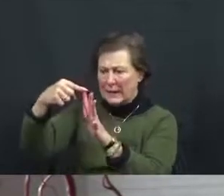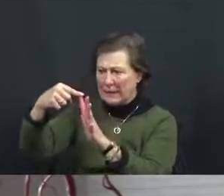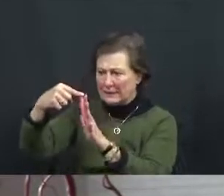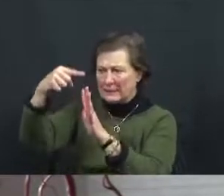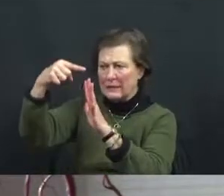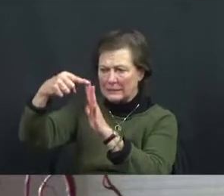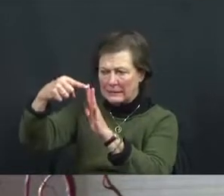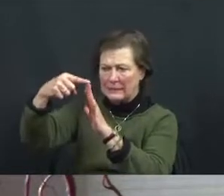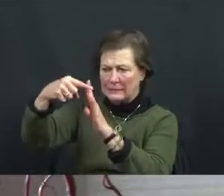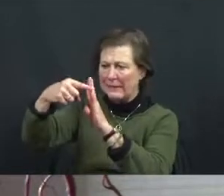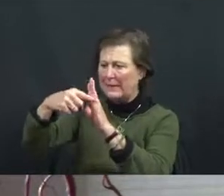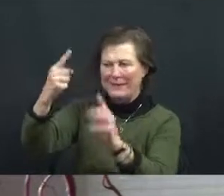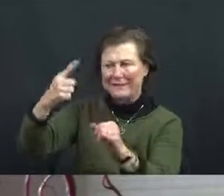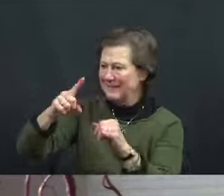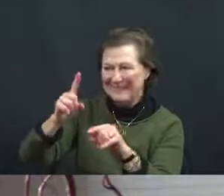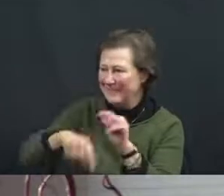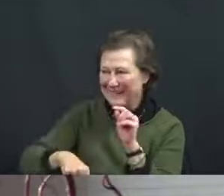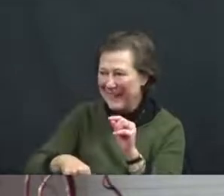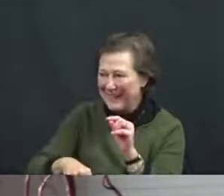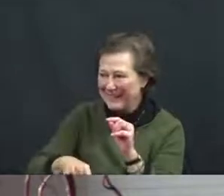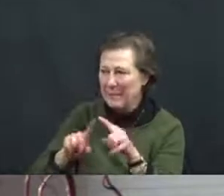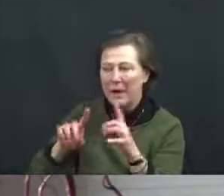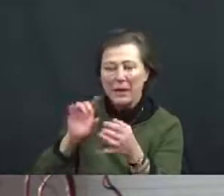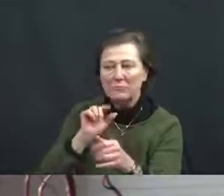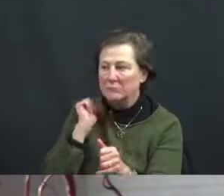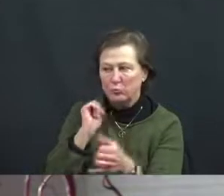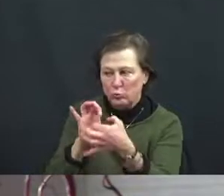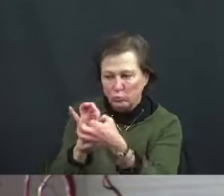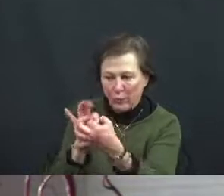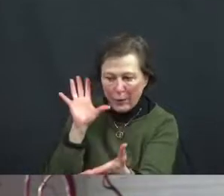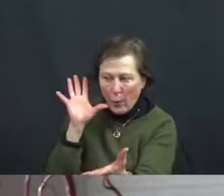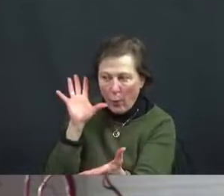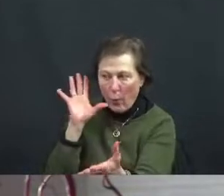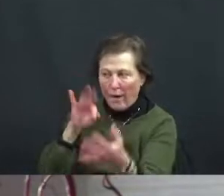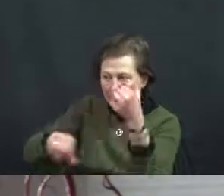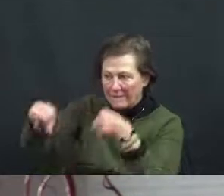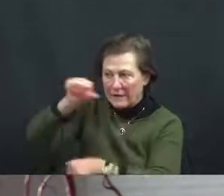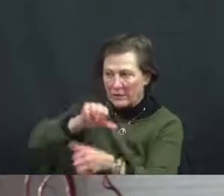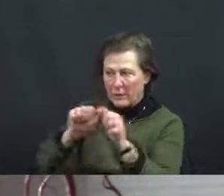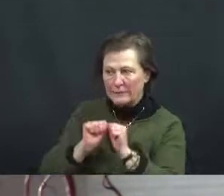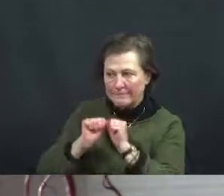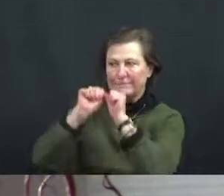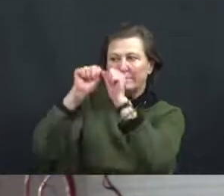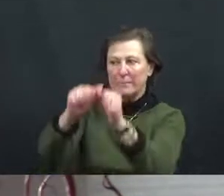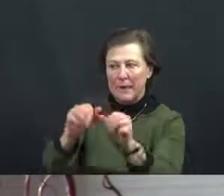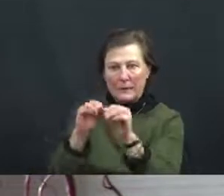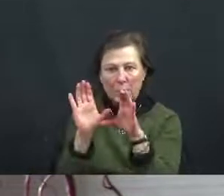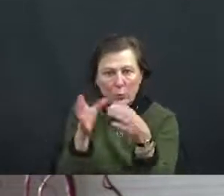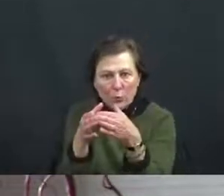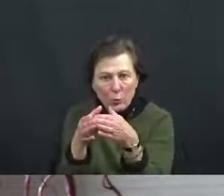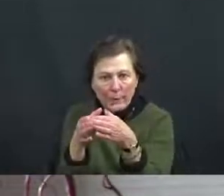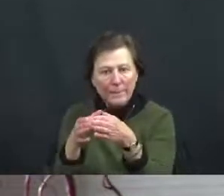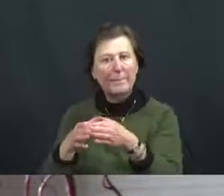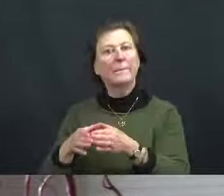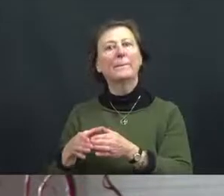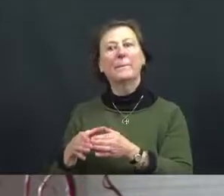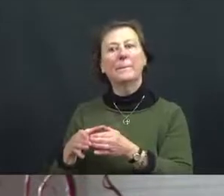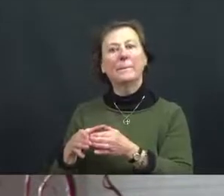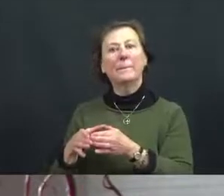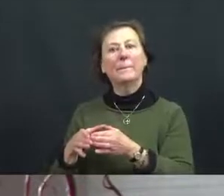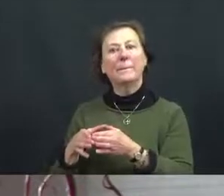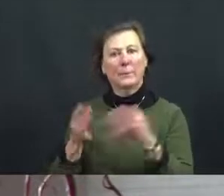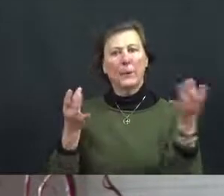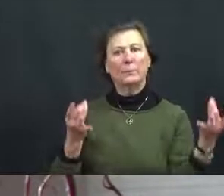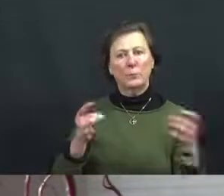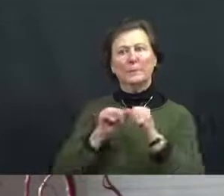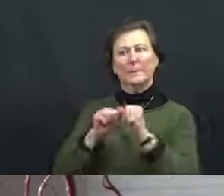the last. Yet they won't let go of one another. They remain in a group. The Buddha pressed